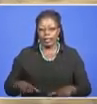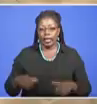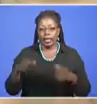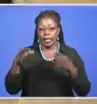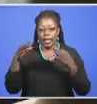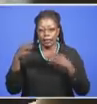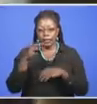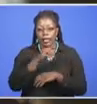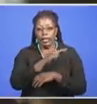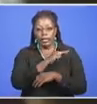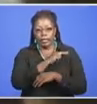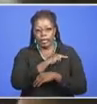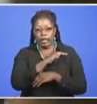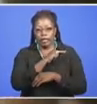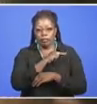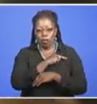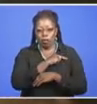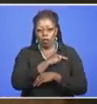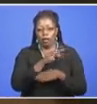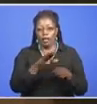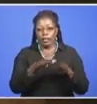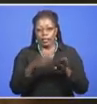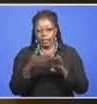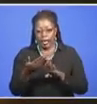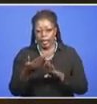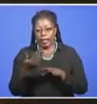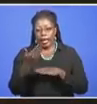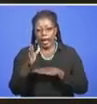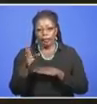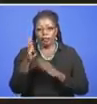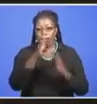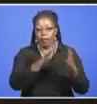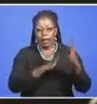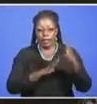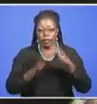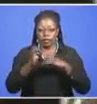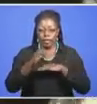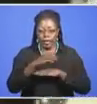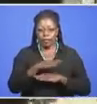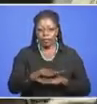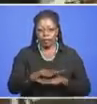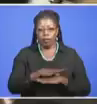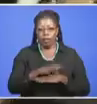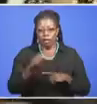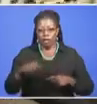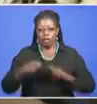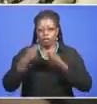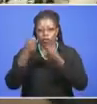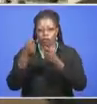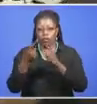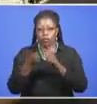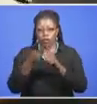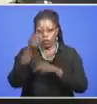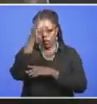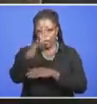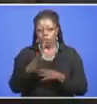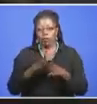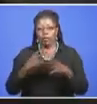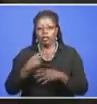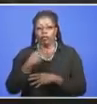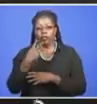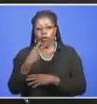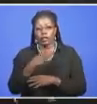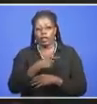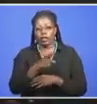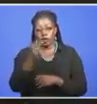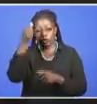passed away last week following a battle with cancer. Family and friends gathered to pay tribute to the man with the big voice. Among those